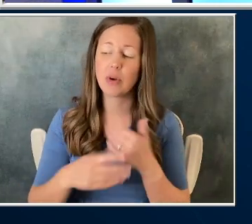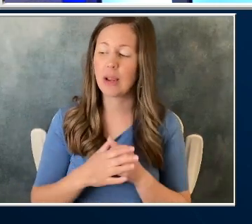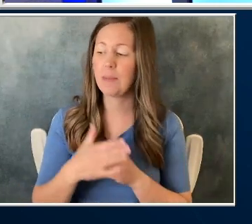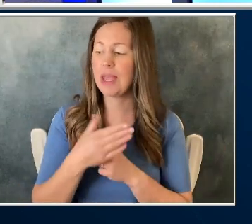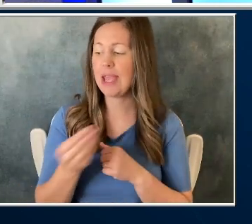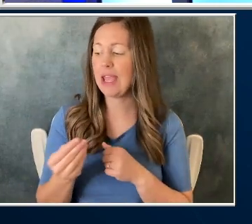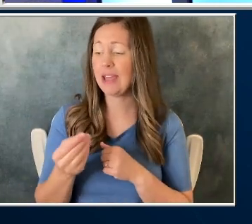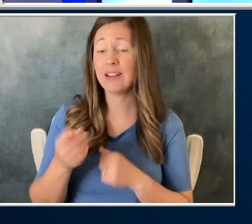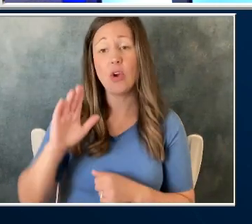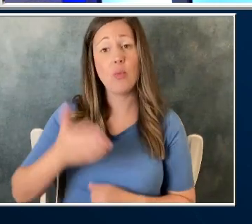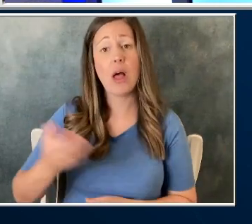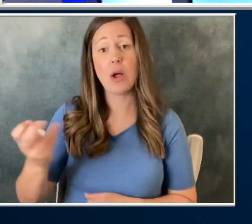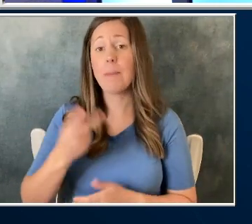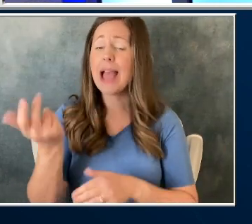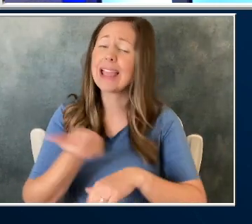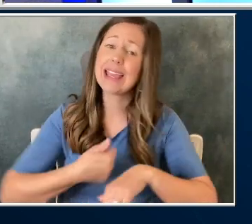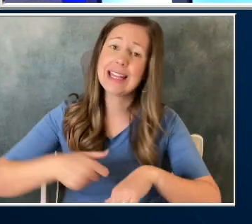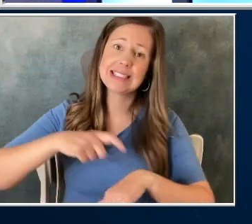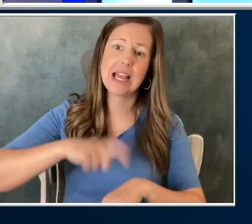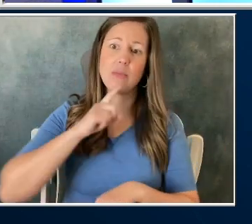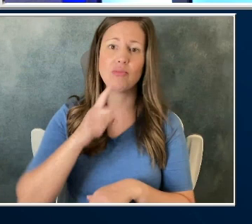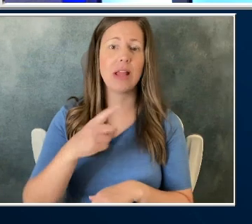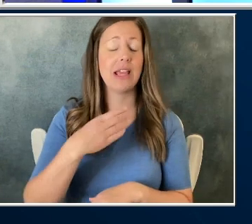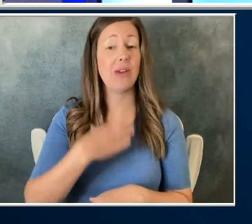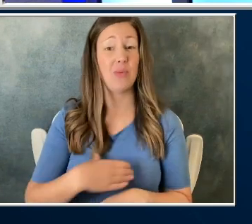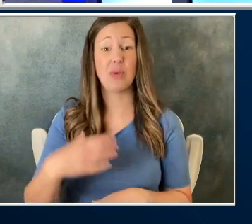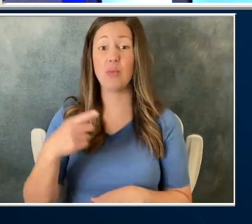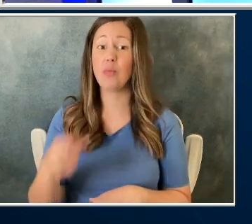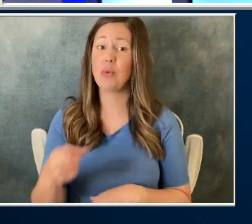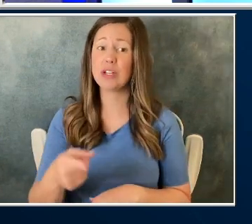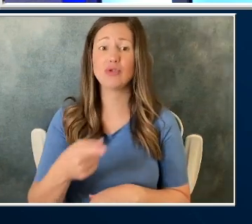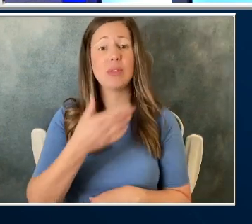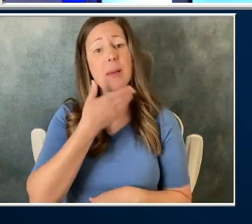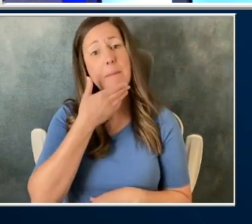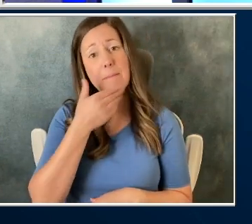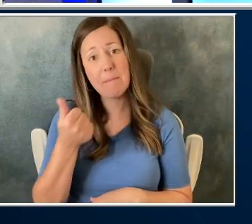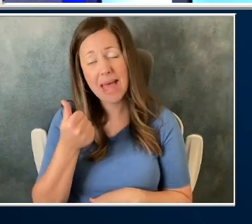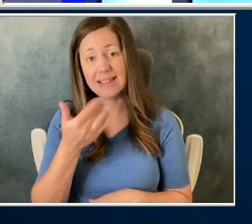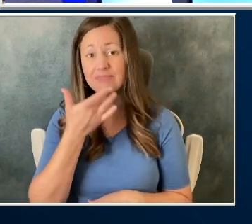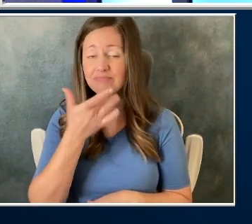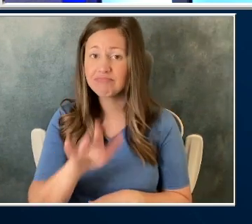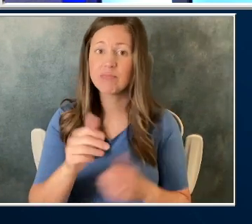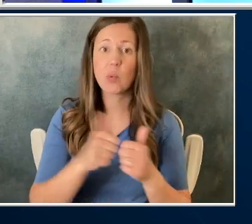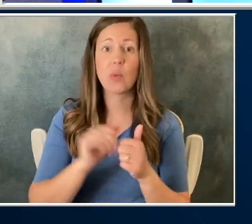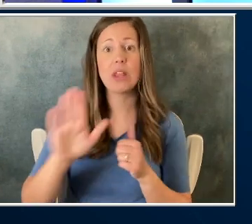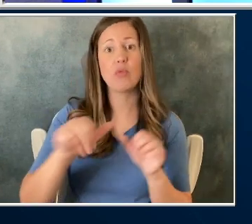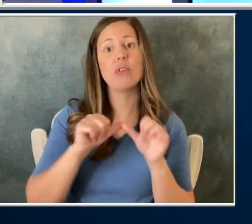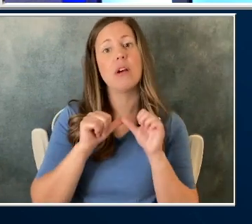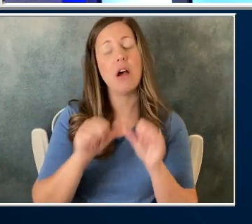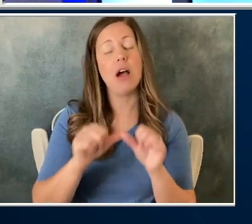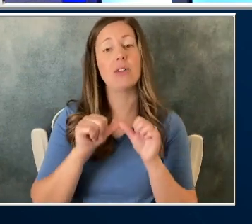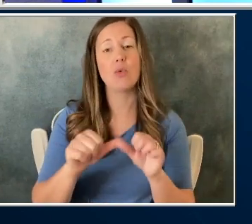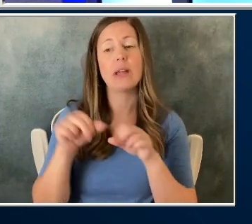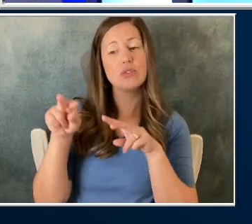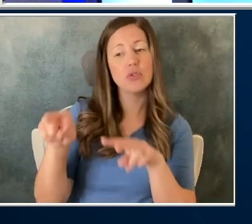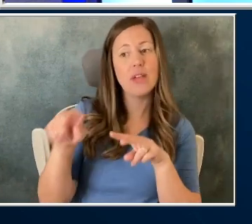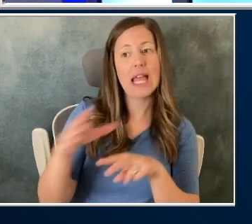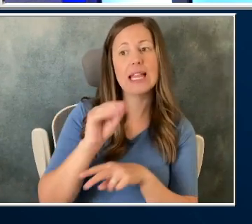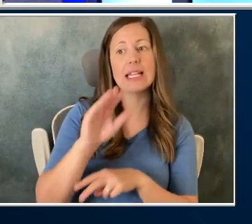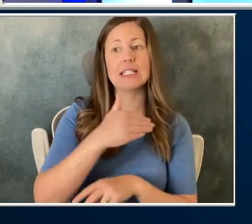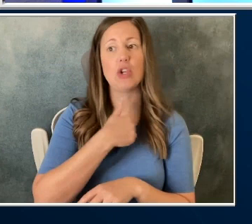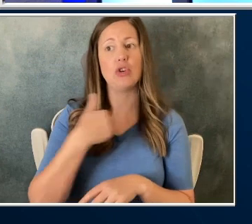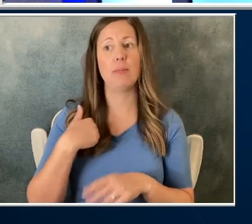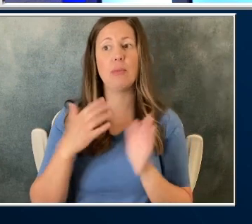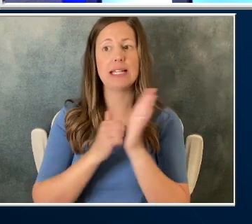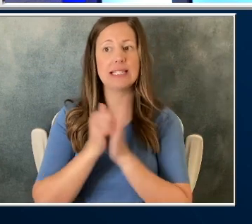back anytime, and we wish you the very best with the ongoing surveillance of your breast cancer, and